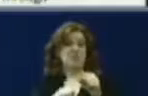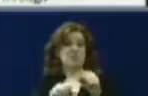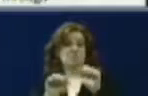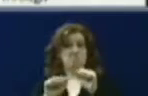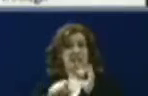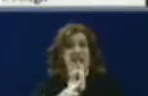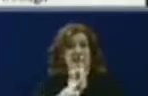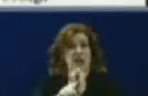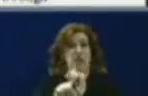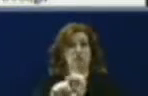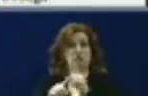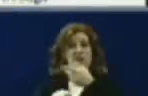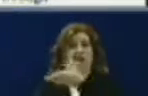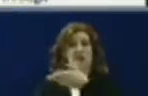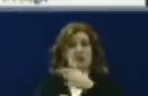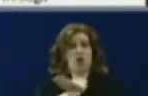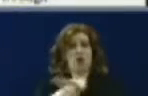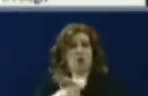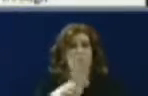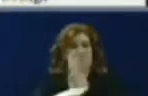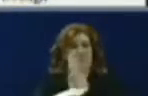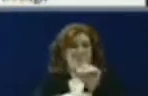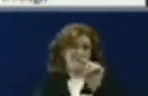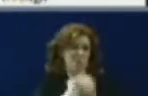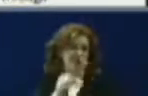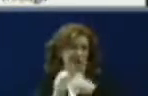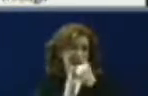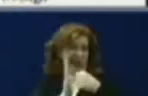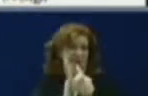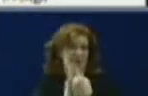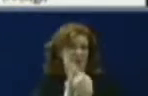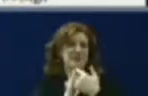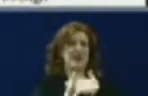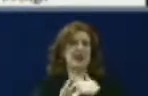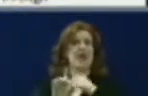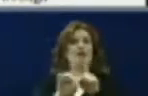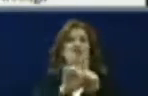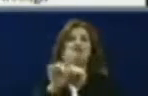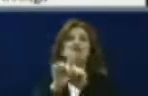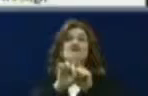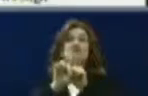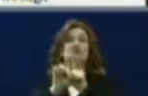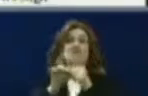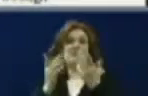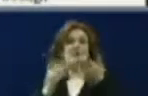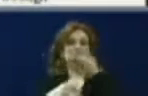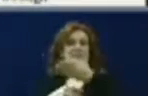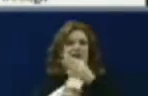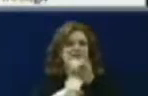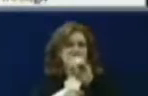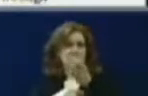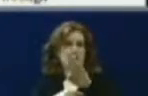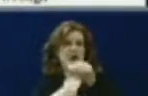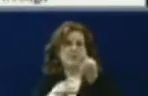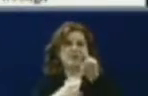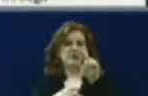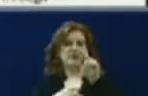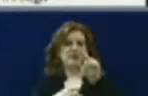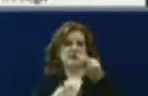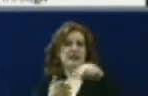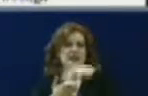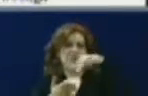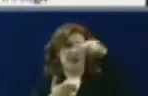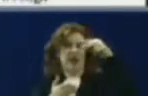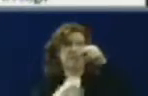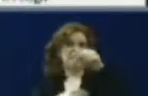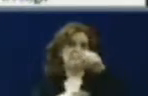at a local business for 20 hours. I got to job shadow at Kentucky Gymnastics Academy, and I found it very enlightening